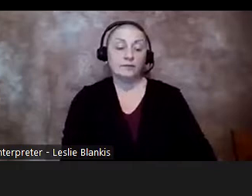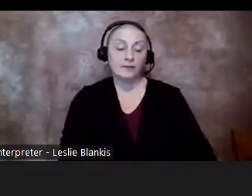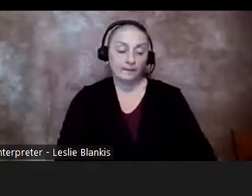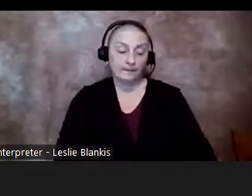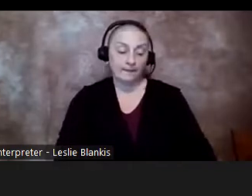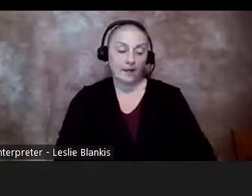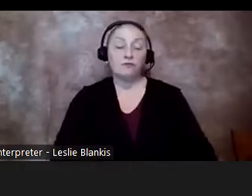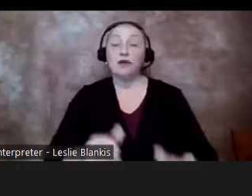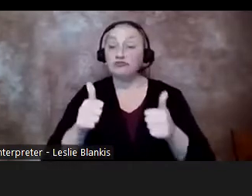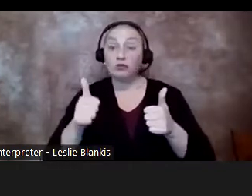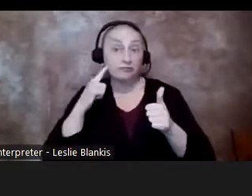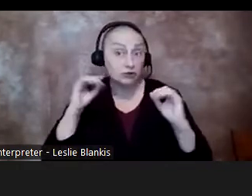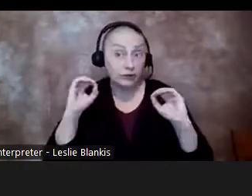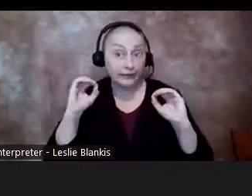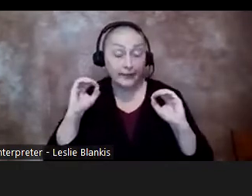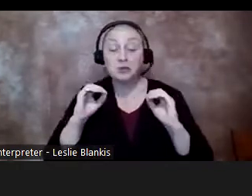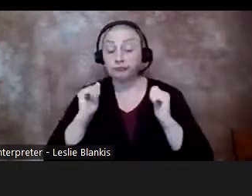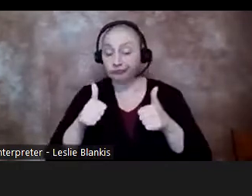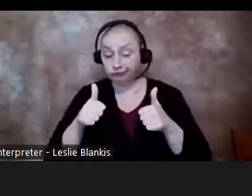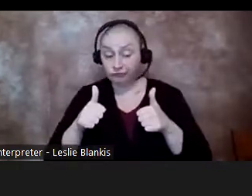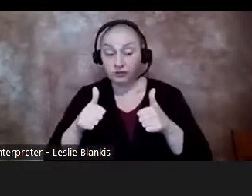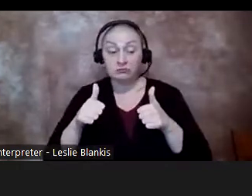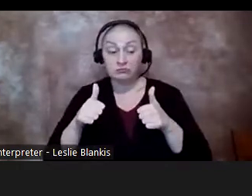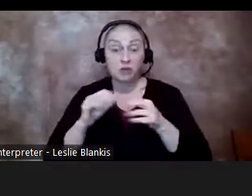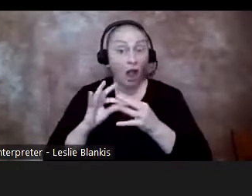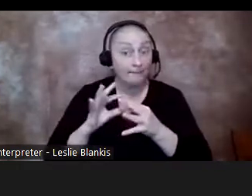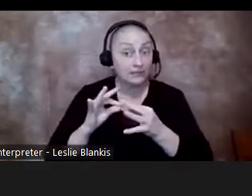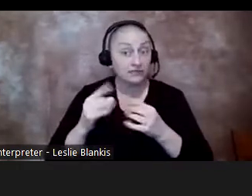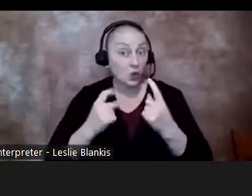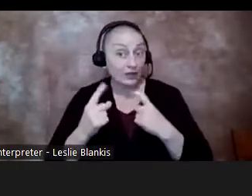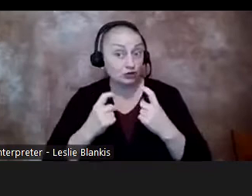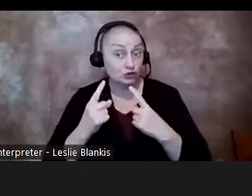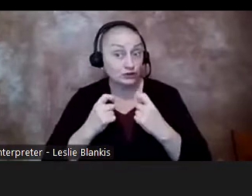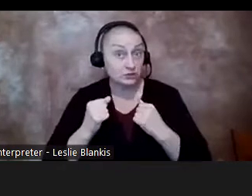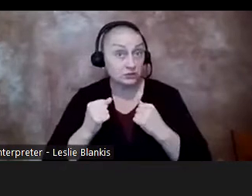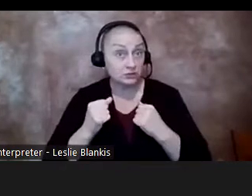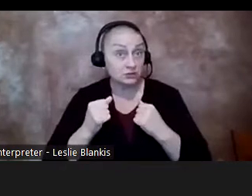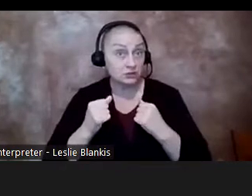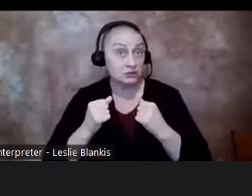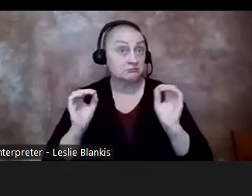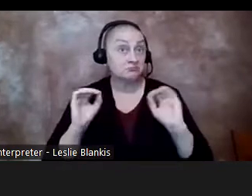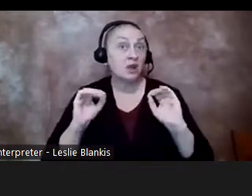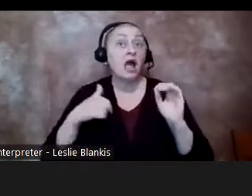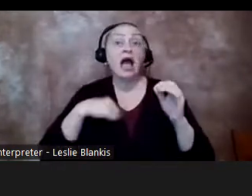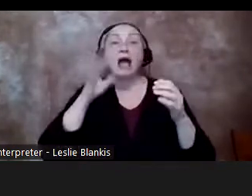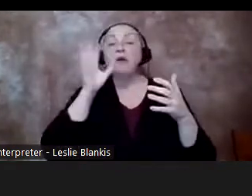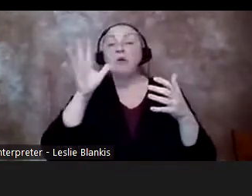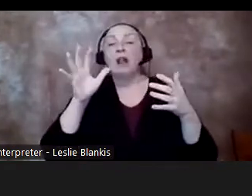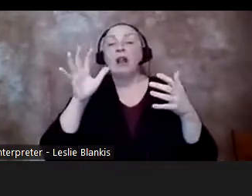All right, not hearing any comments or questions. I'm going to move on.